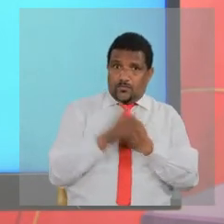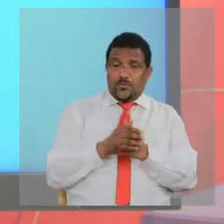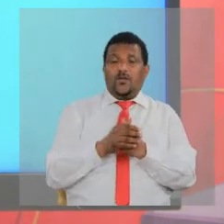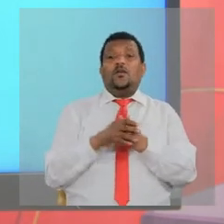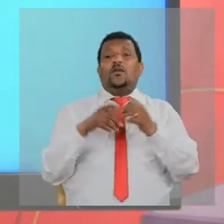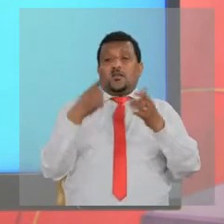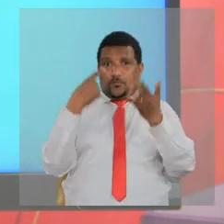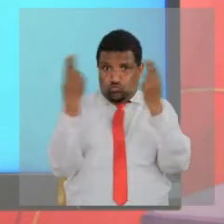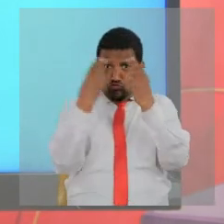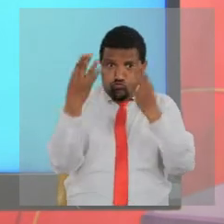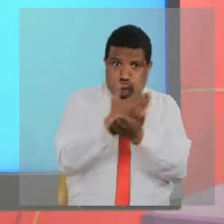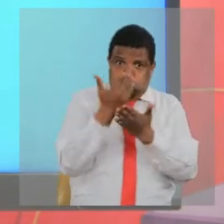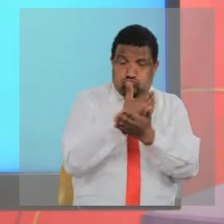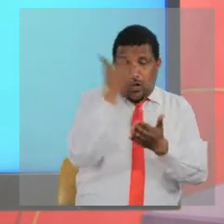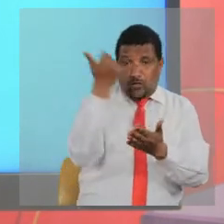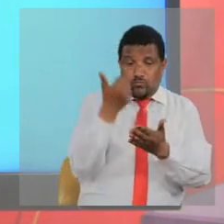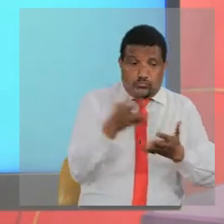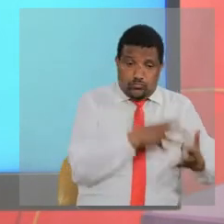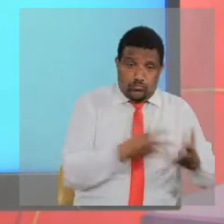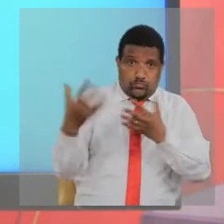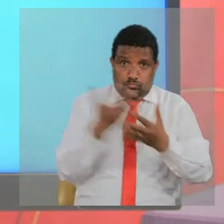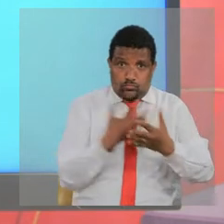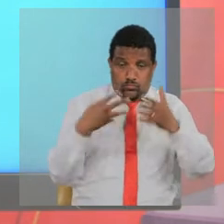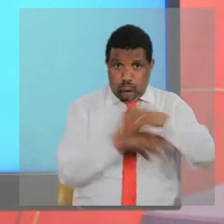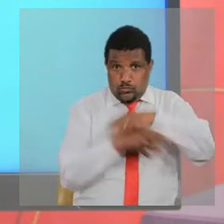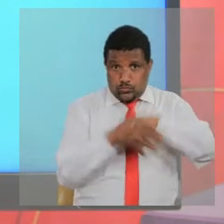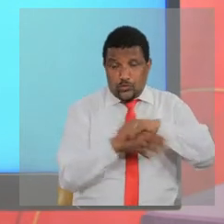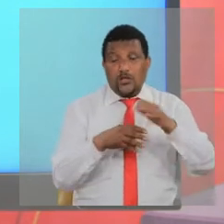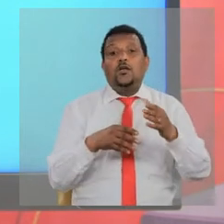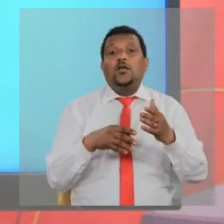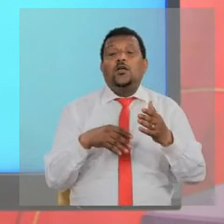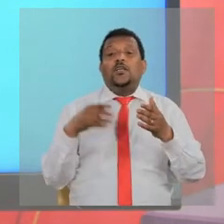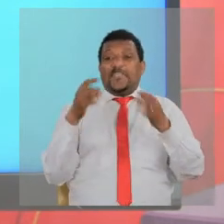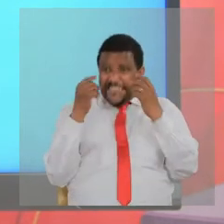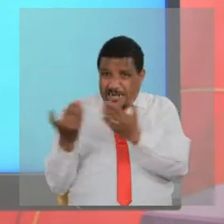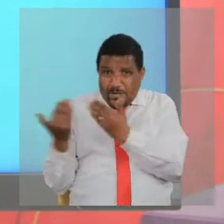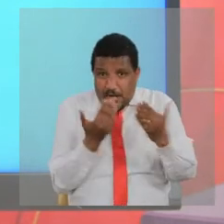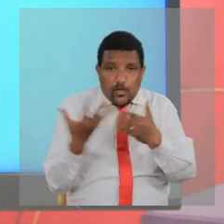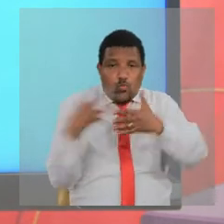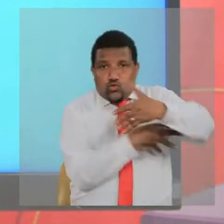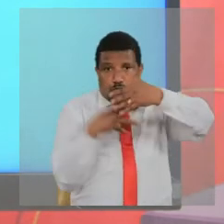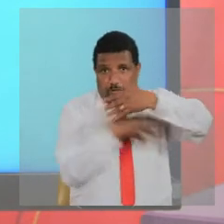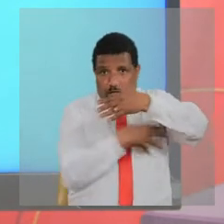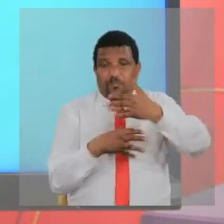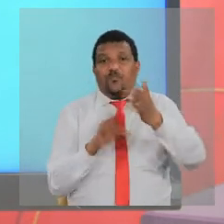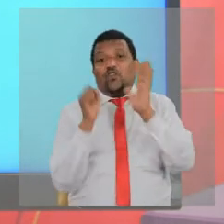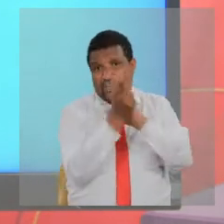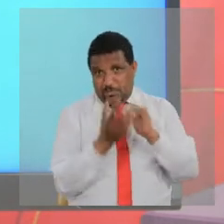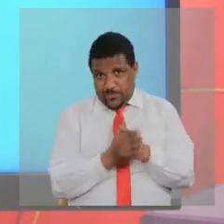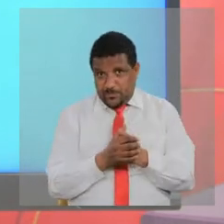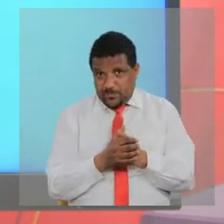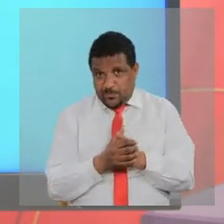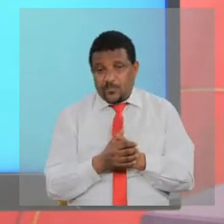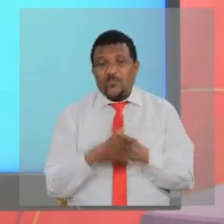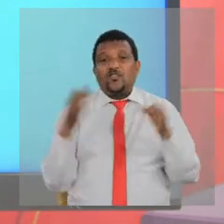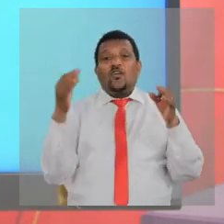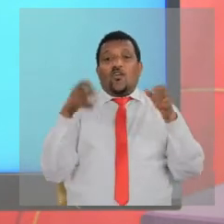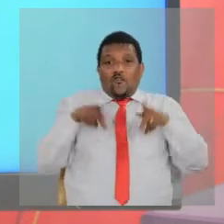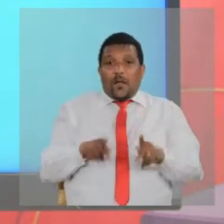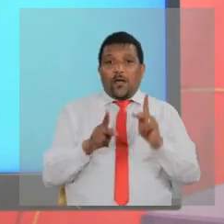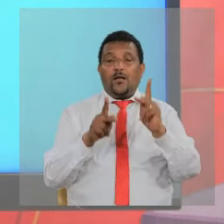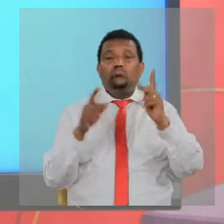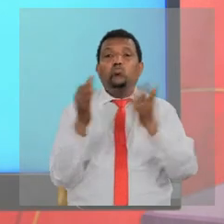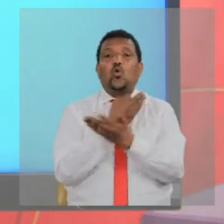which can be used to produce another output are called intermediate inputs. For example, the farmer